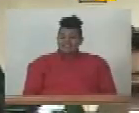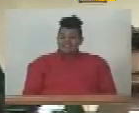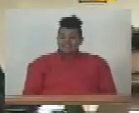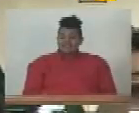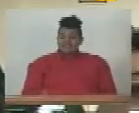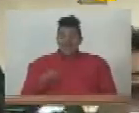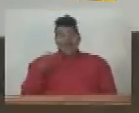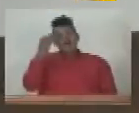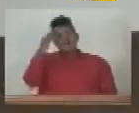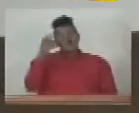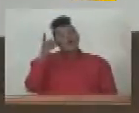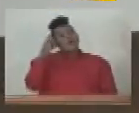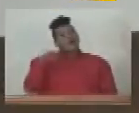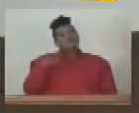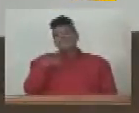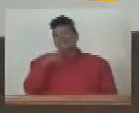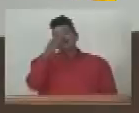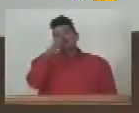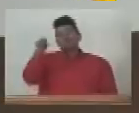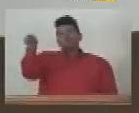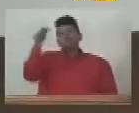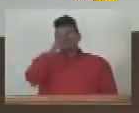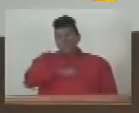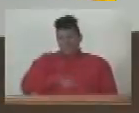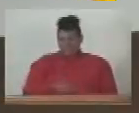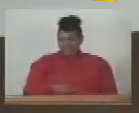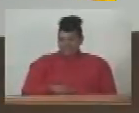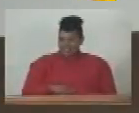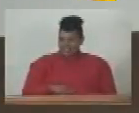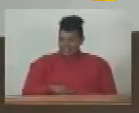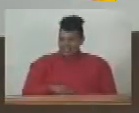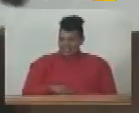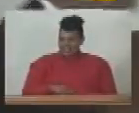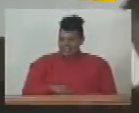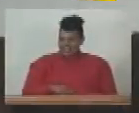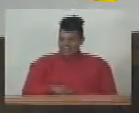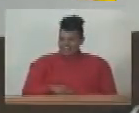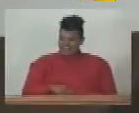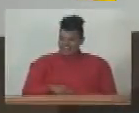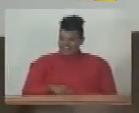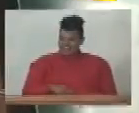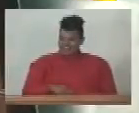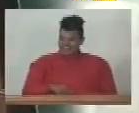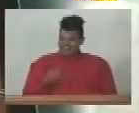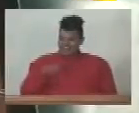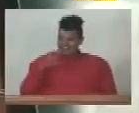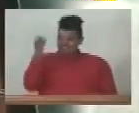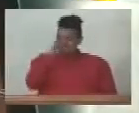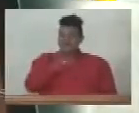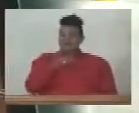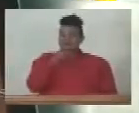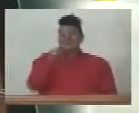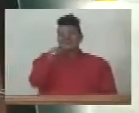and I know, and tomorrow, and I'm drunk and you're ugly. Tomorrow I will be sober.